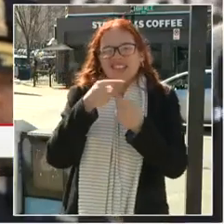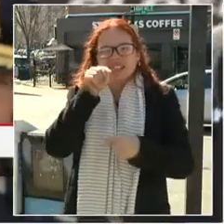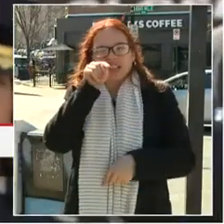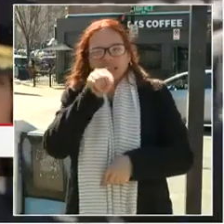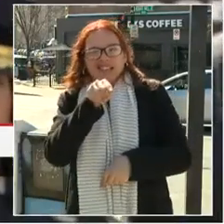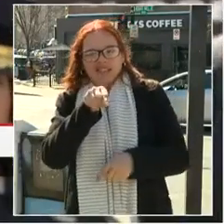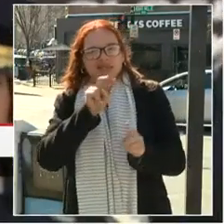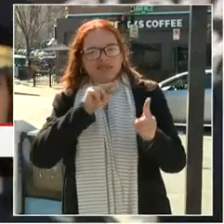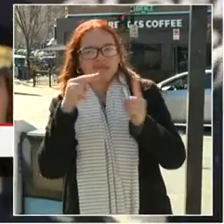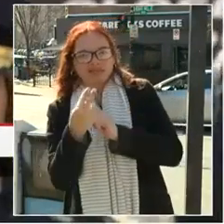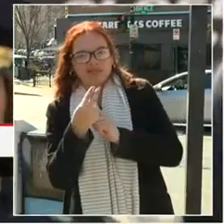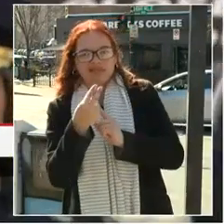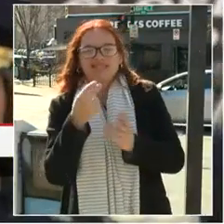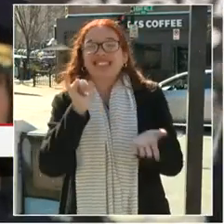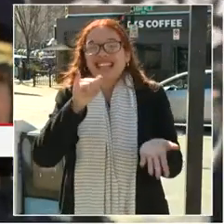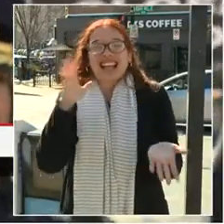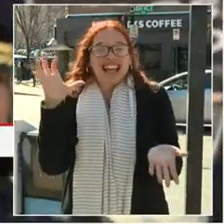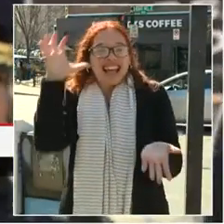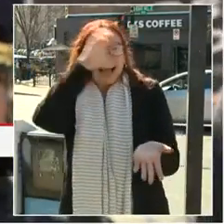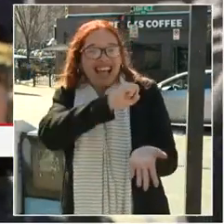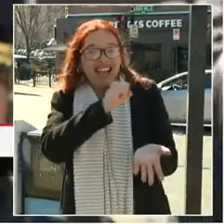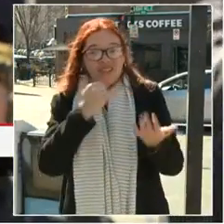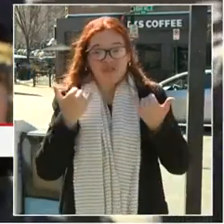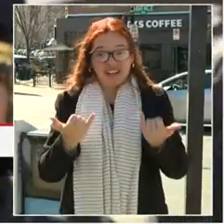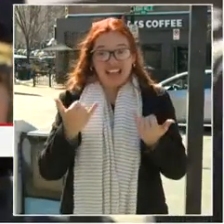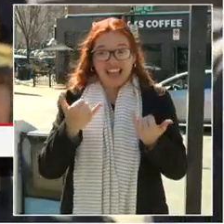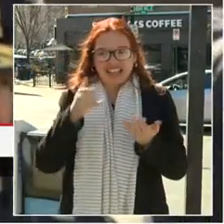that was the estimate that we're working with.